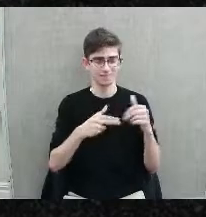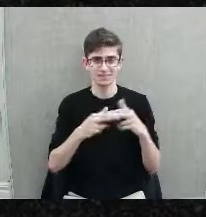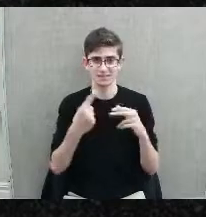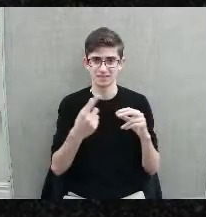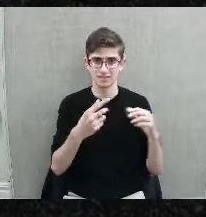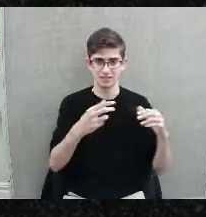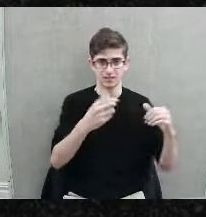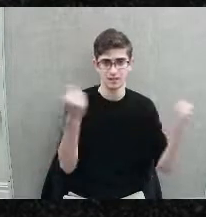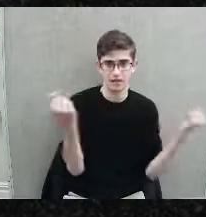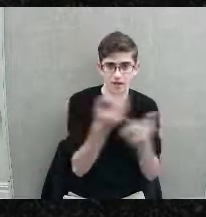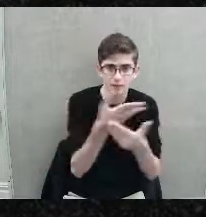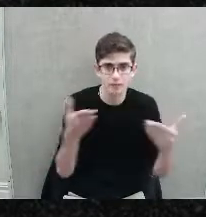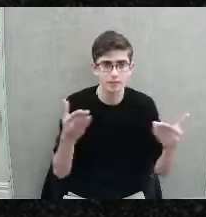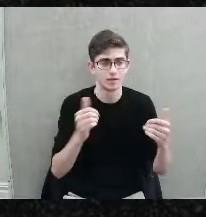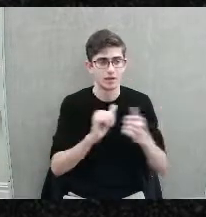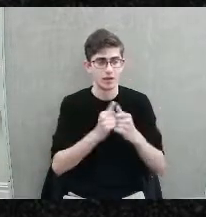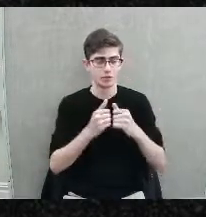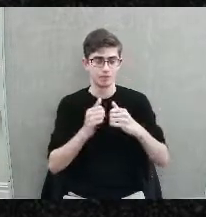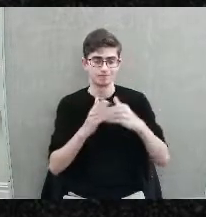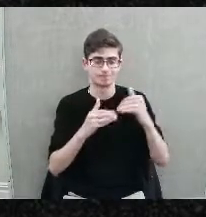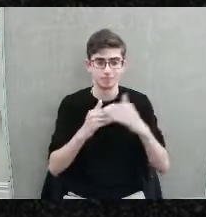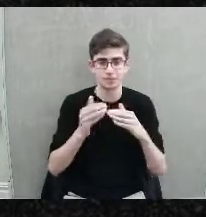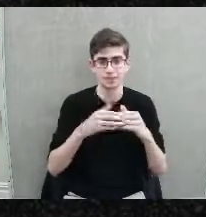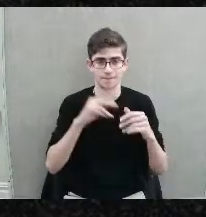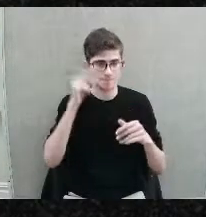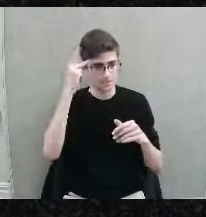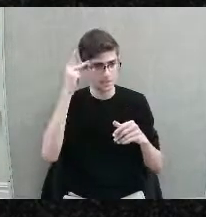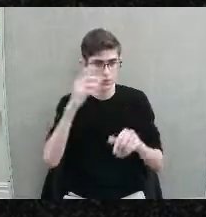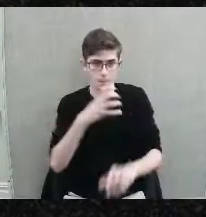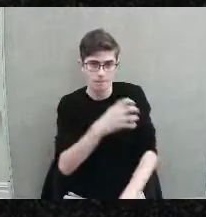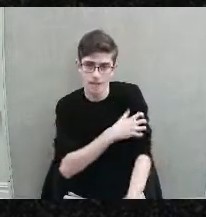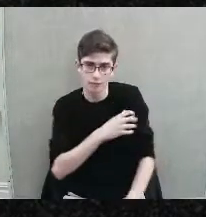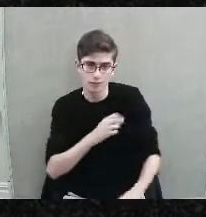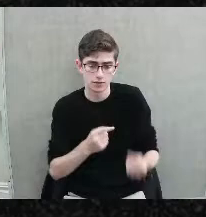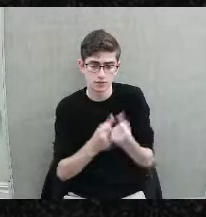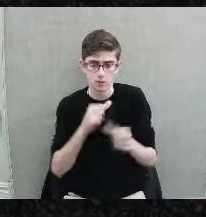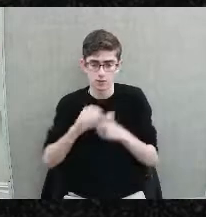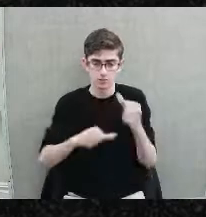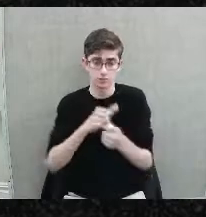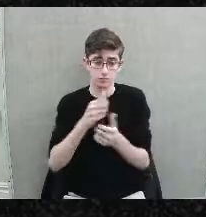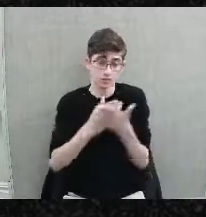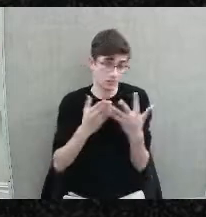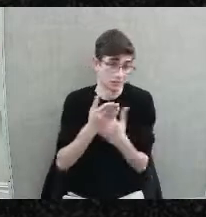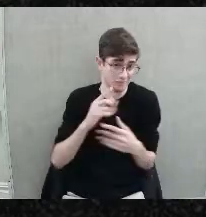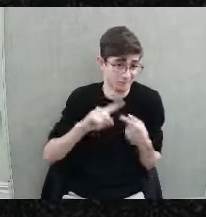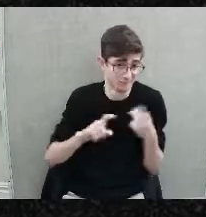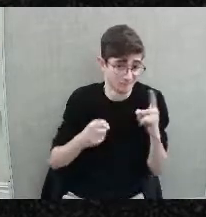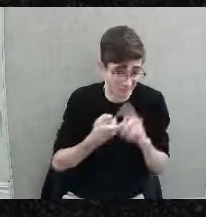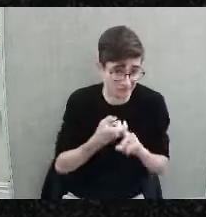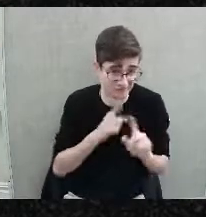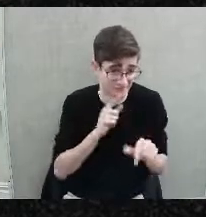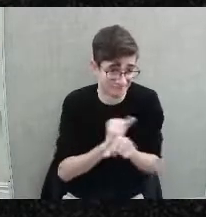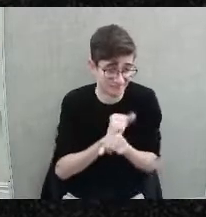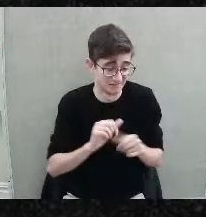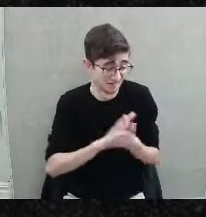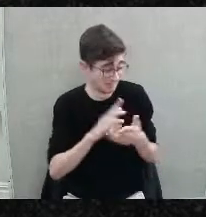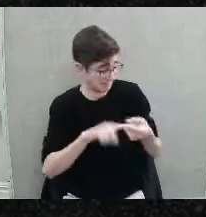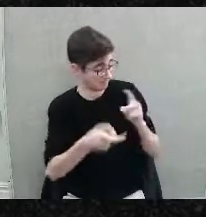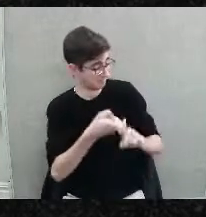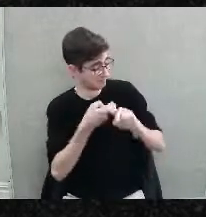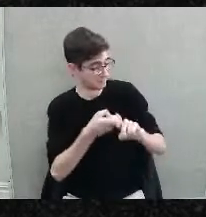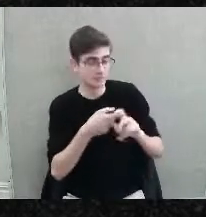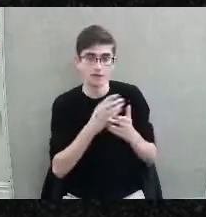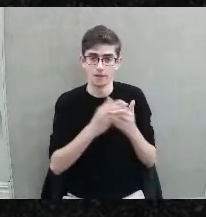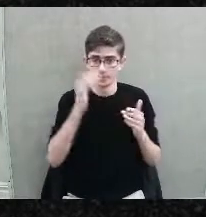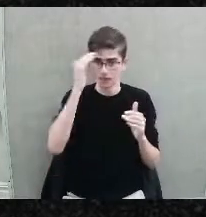political power where we would support each other? And some of that is literally through friendship, as Anna was saying. Some of that is through the sharing of knowledge.